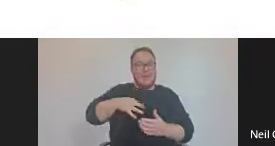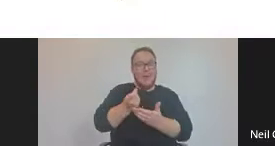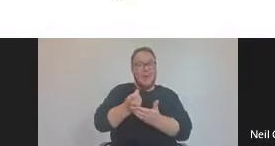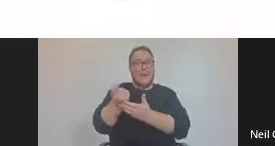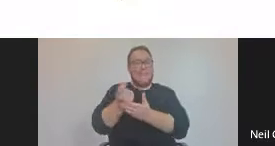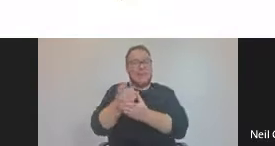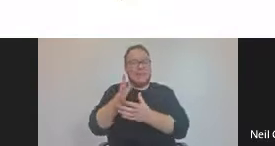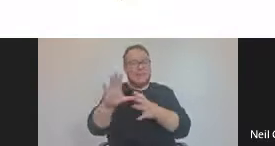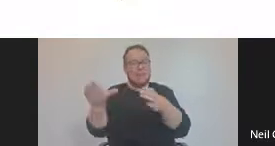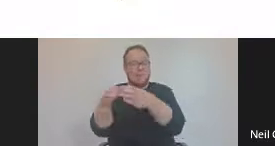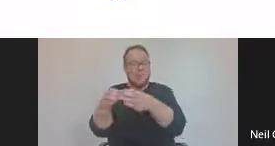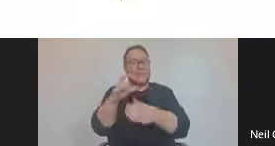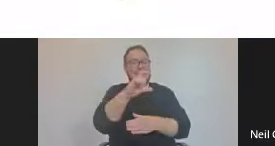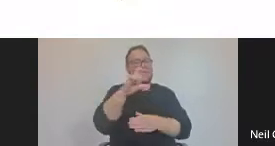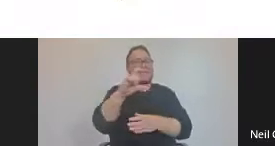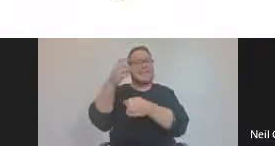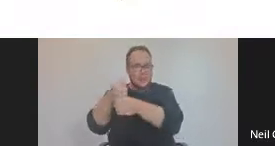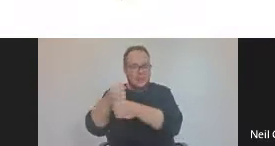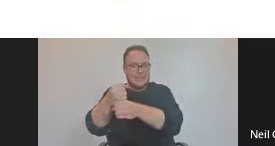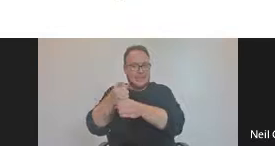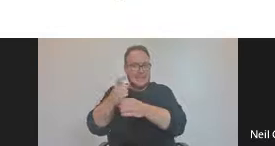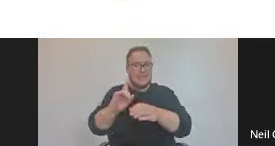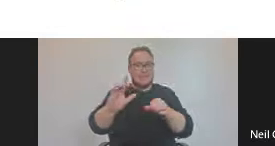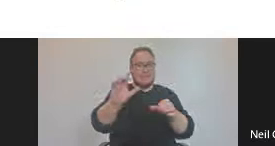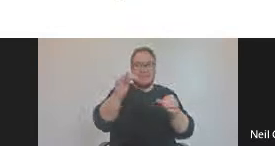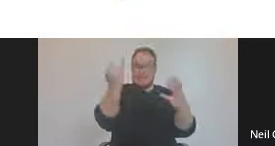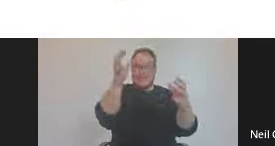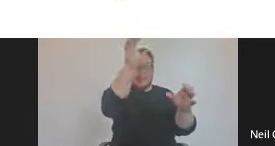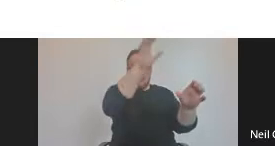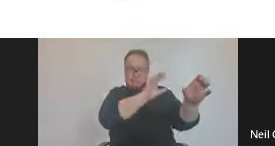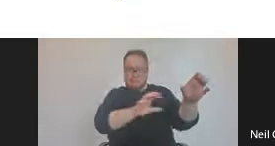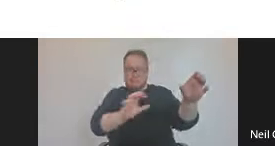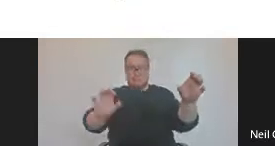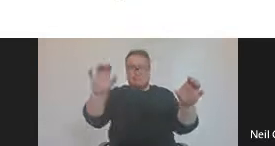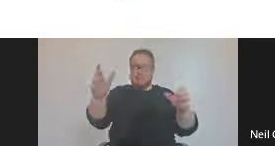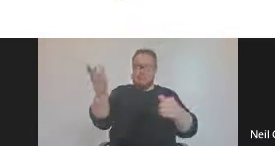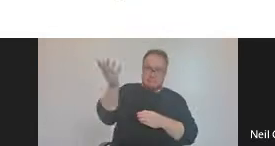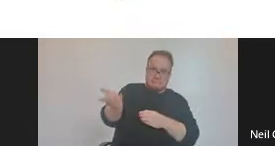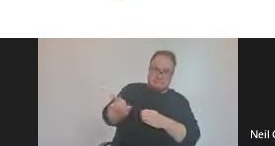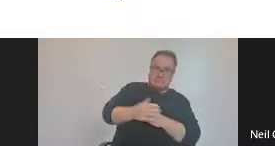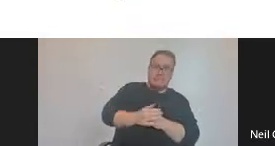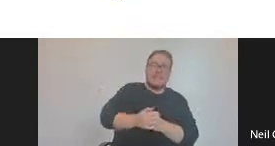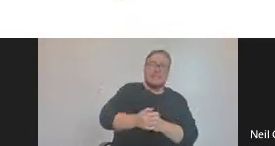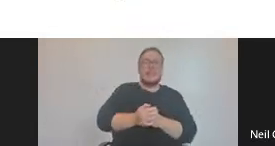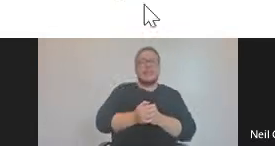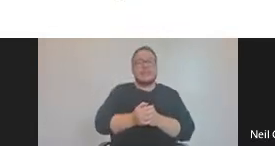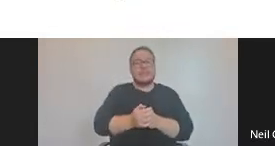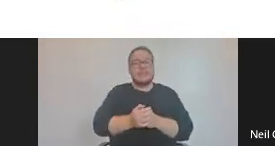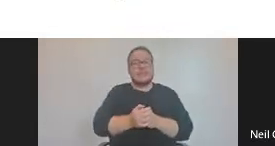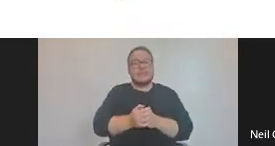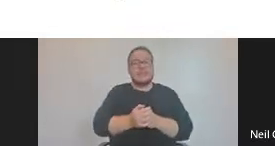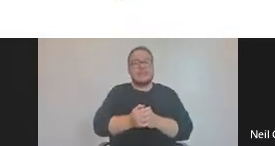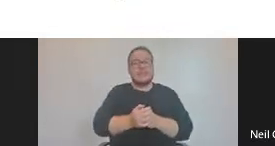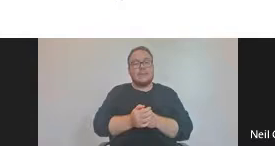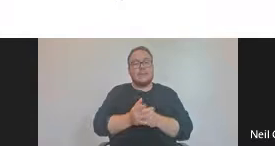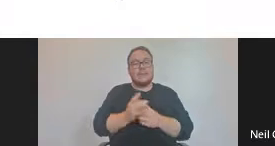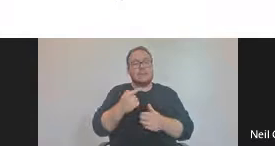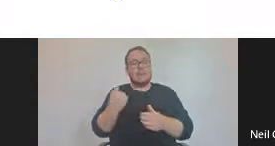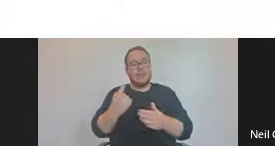3 localities in the north, the southeast and the southwest of Staffordshire. And we commission, which